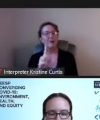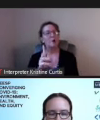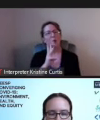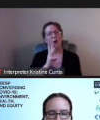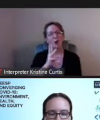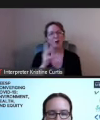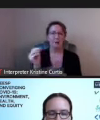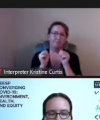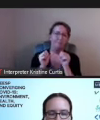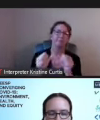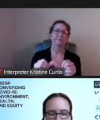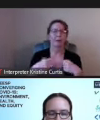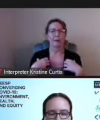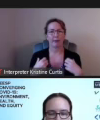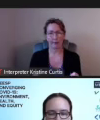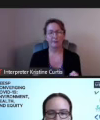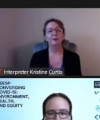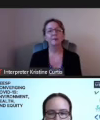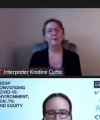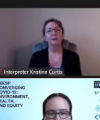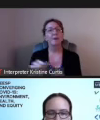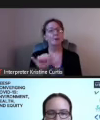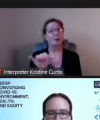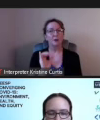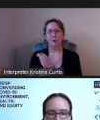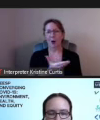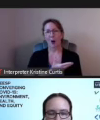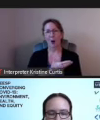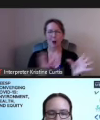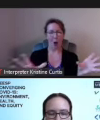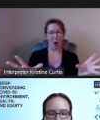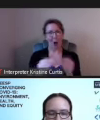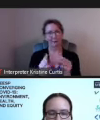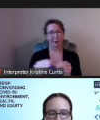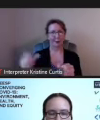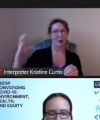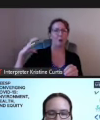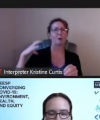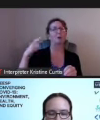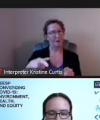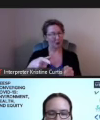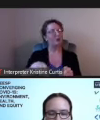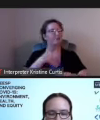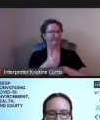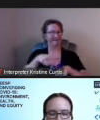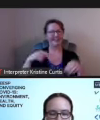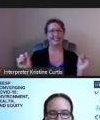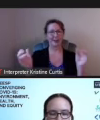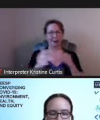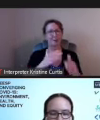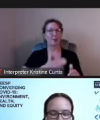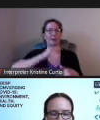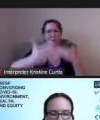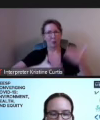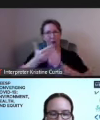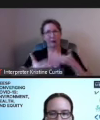sustainability. Professor Naughton is also our conference co-chair and a co-PI on the grant that made this conference possible. So please welcome Dr. Naughton